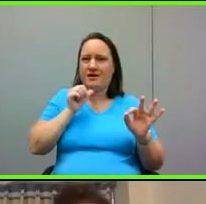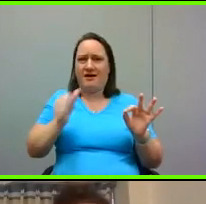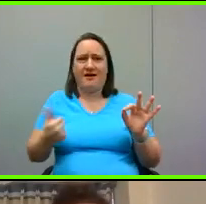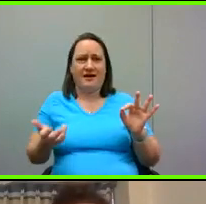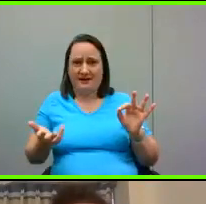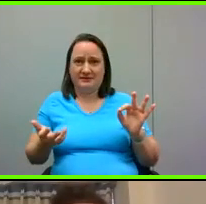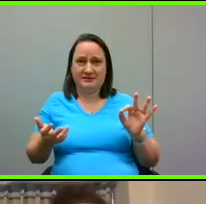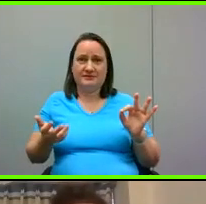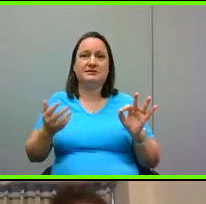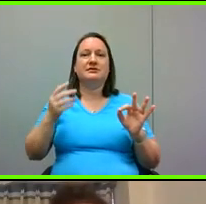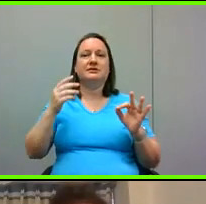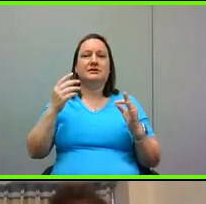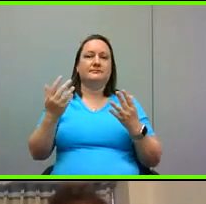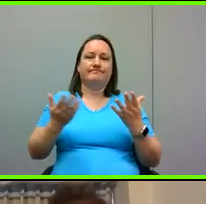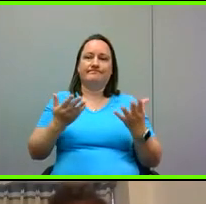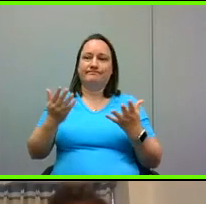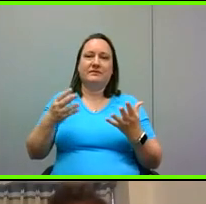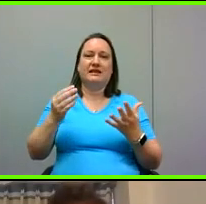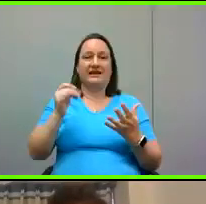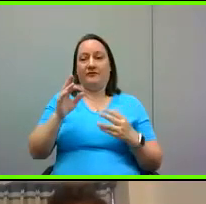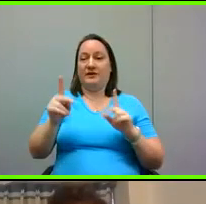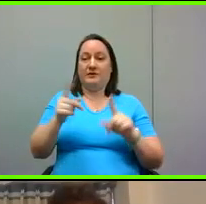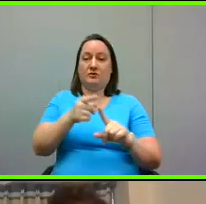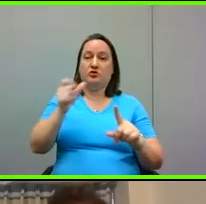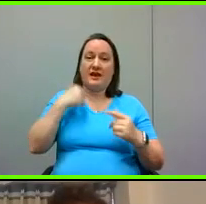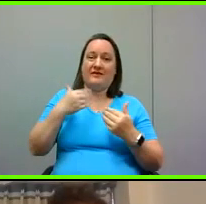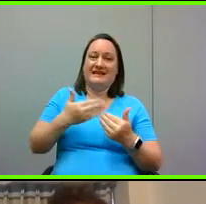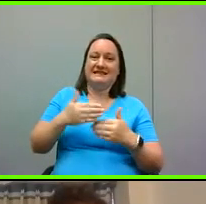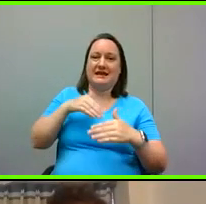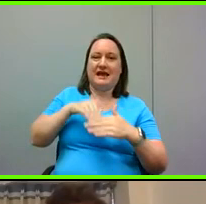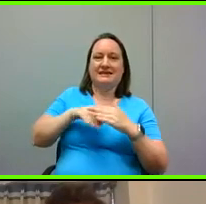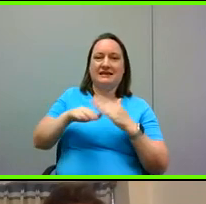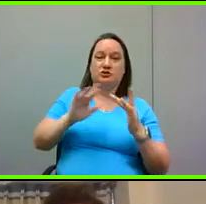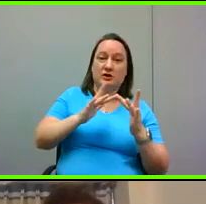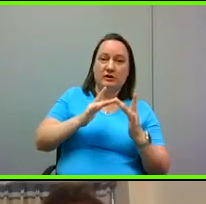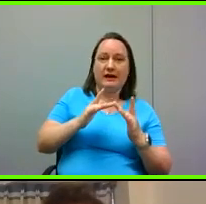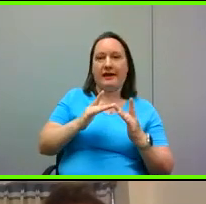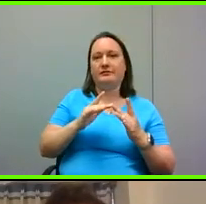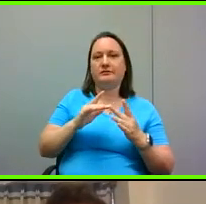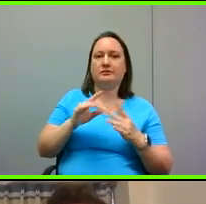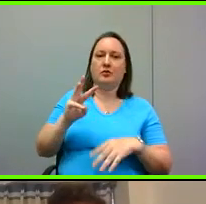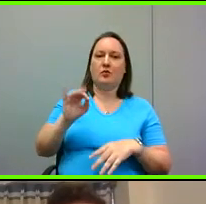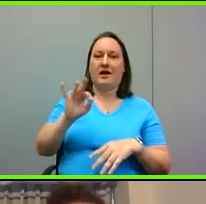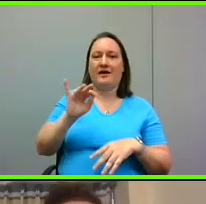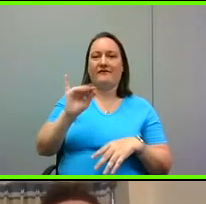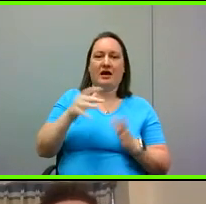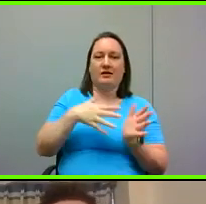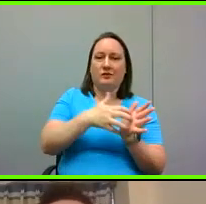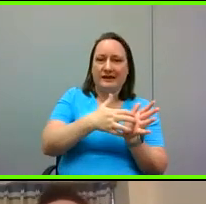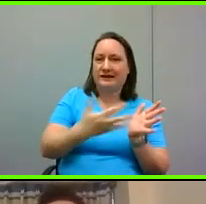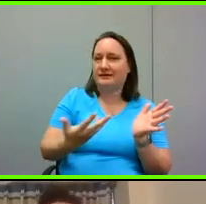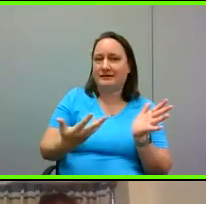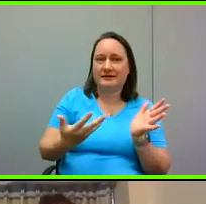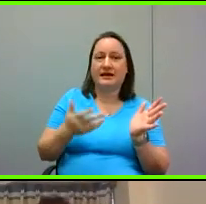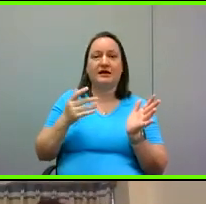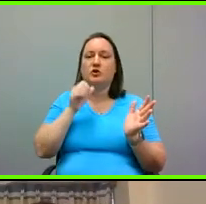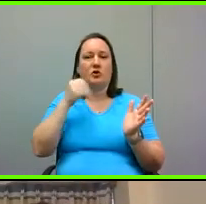our rural areas for those that do not have easy access to internet bandwidth. So we don't have that yet because it just